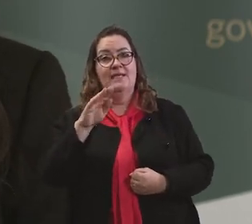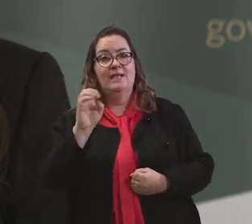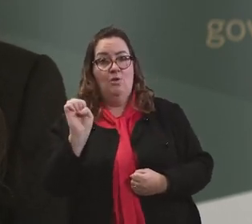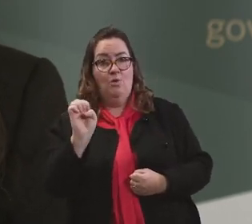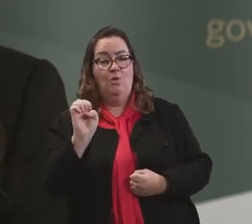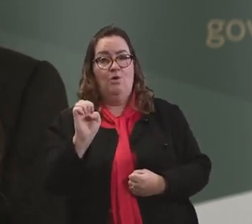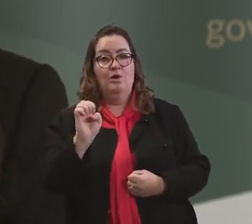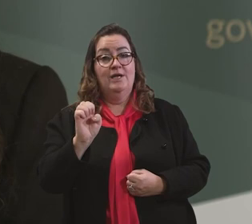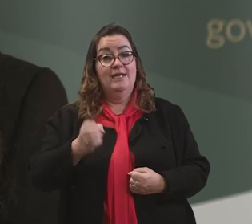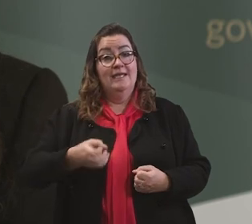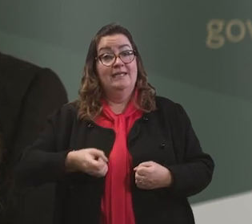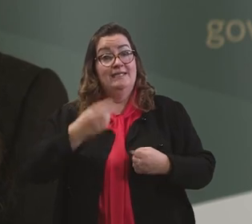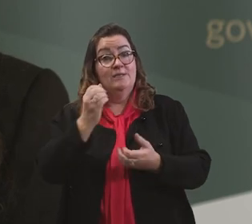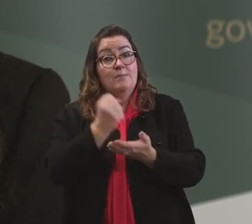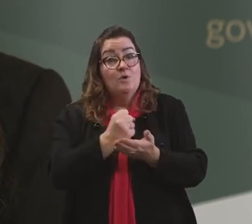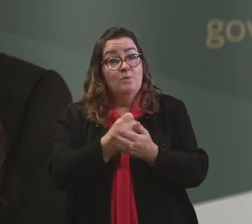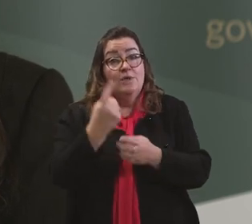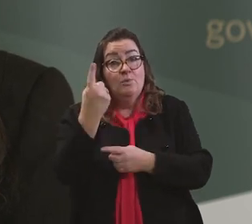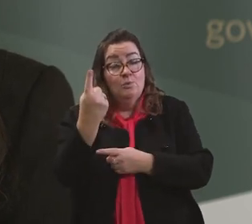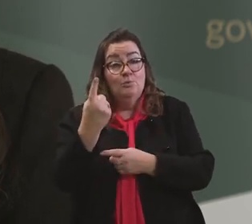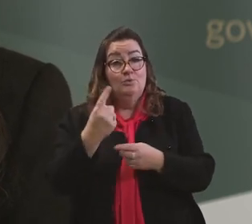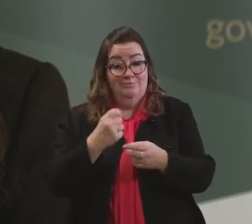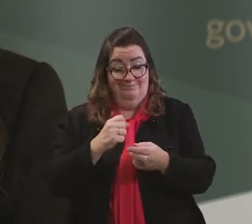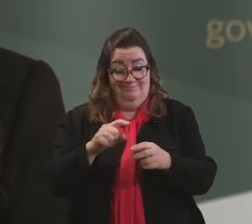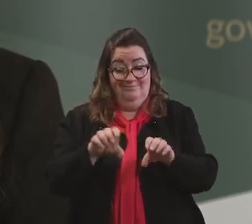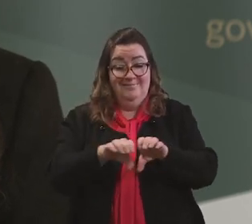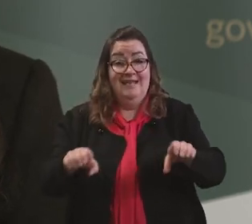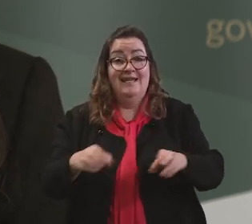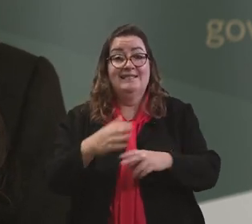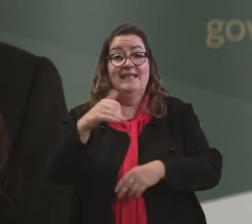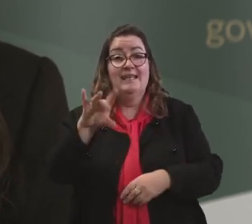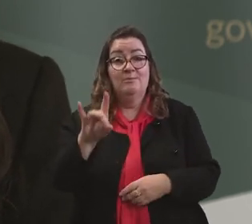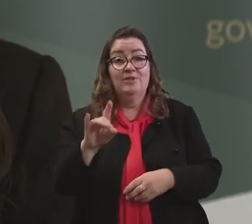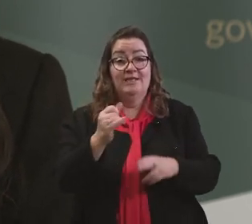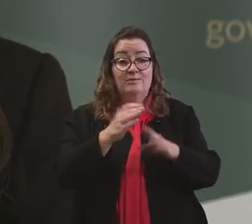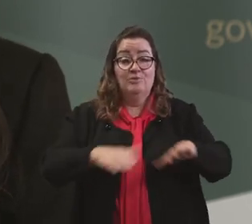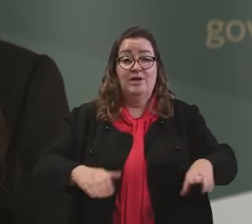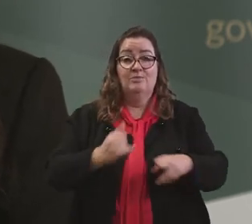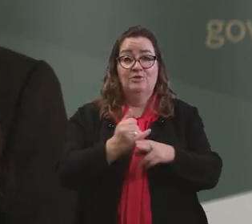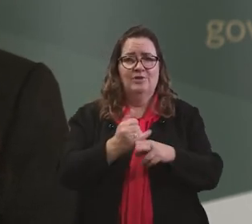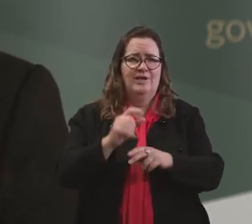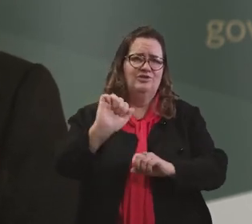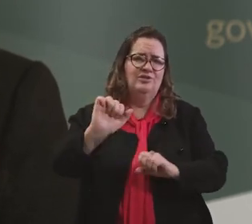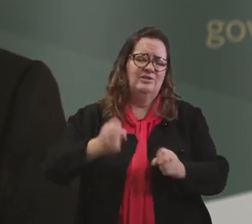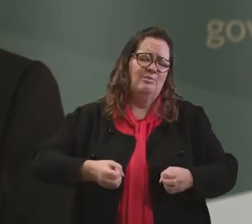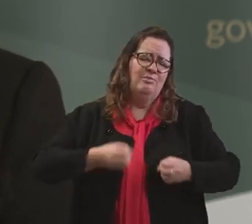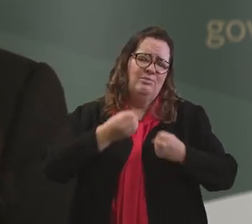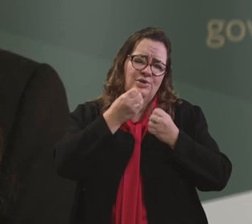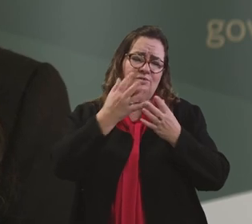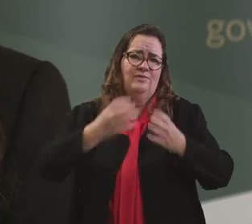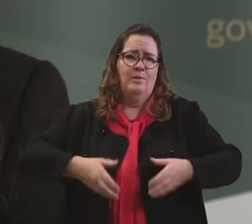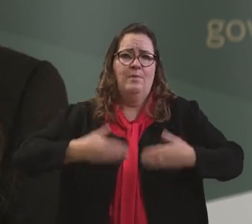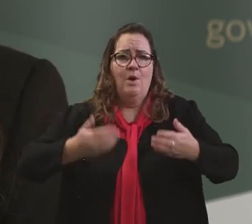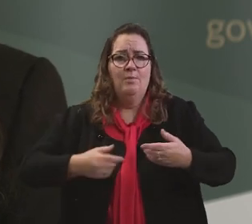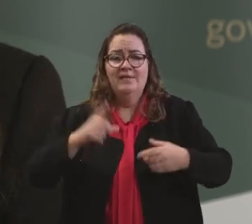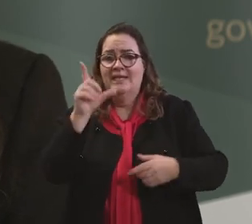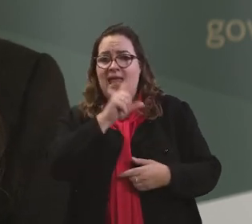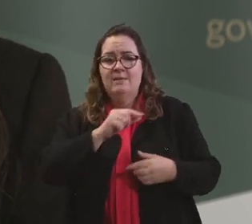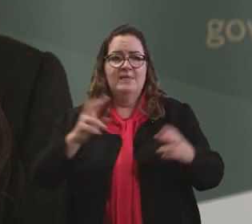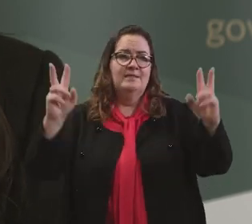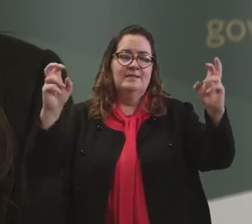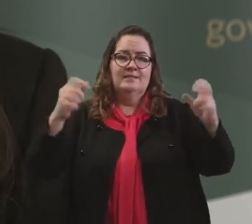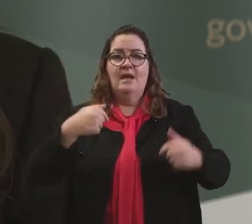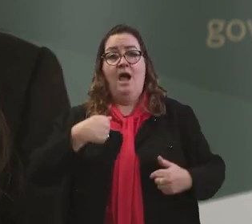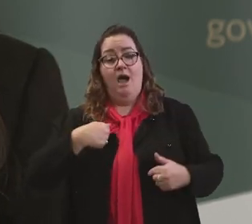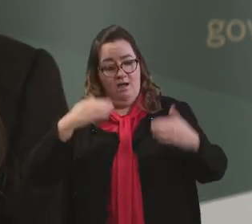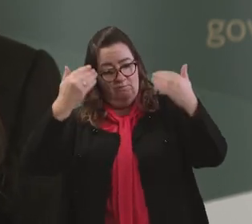in Mr. Mullen's fifth class at Corpus Christi Primary School in Limerick. And she's written a wonderful poem, I'm a Girl, which is sent to us as